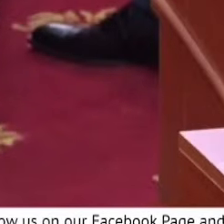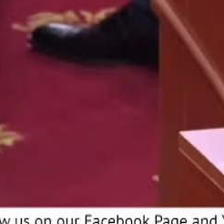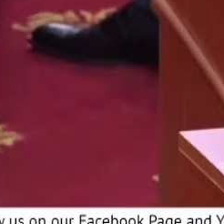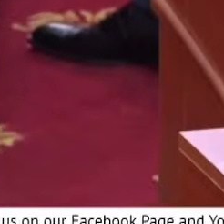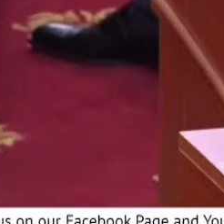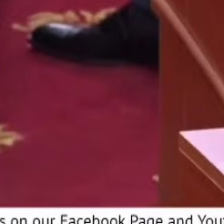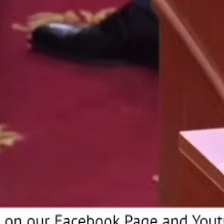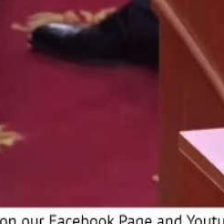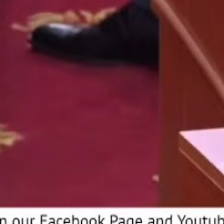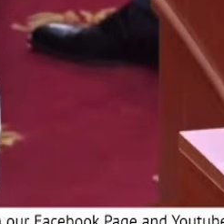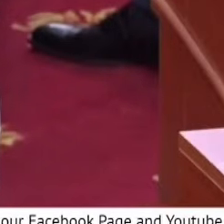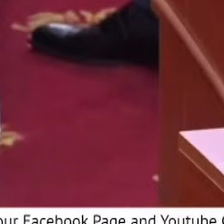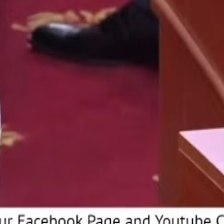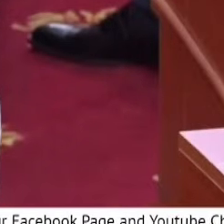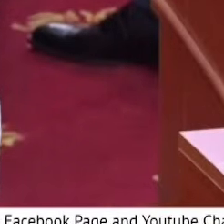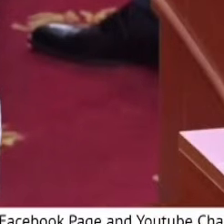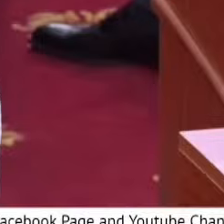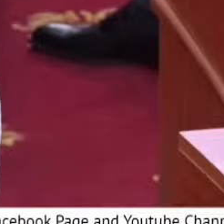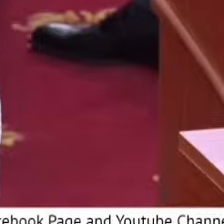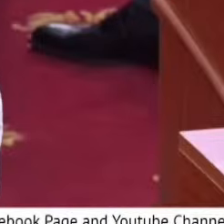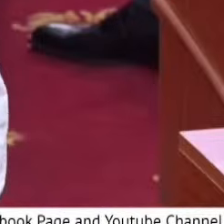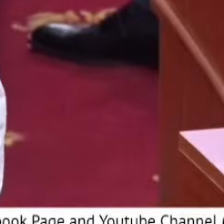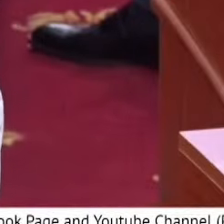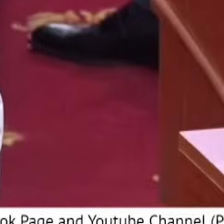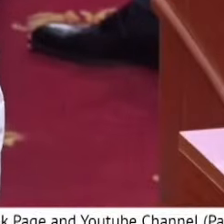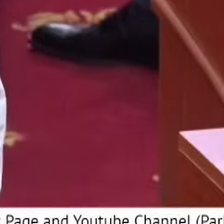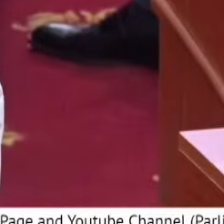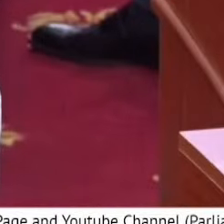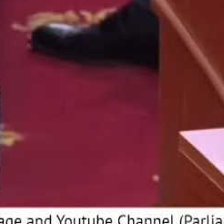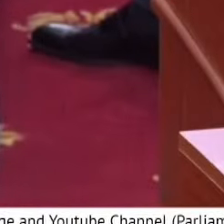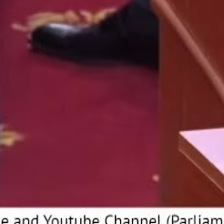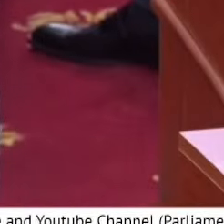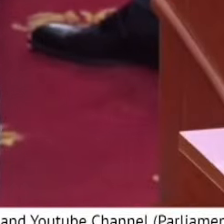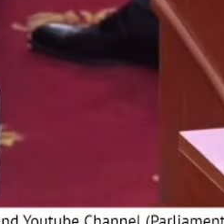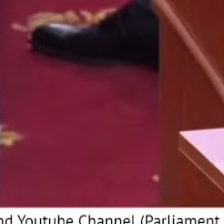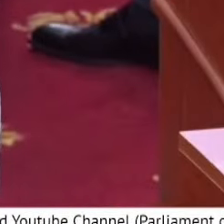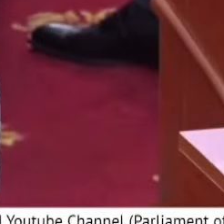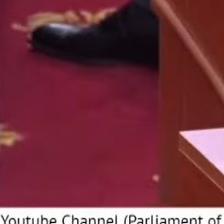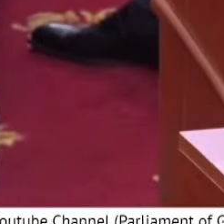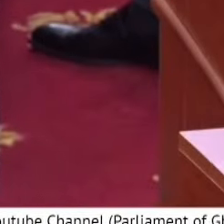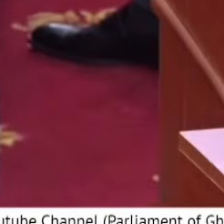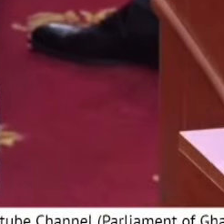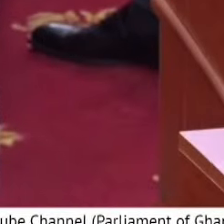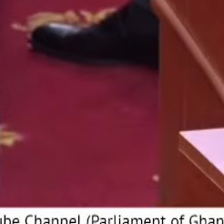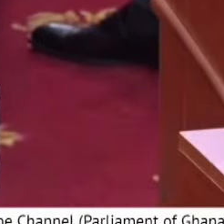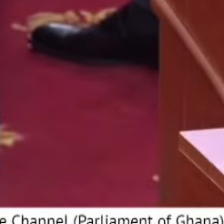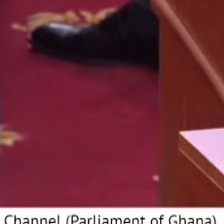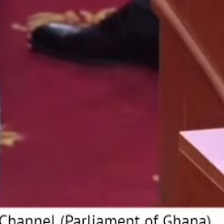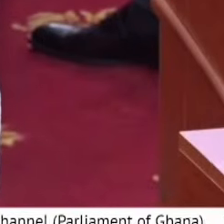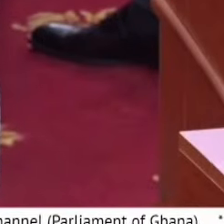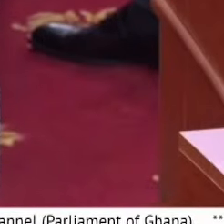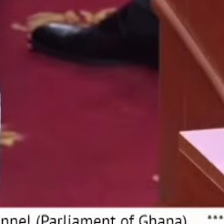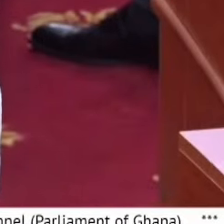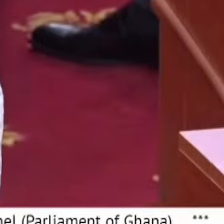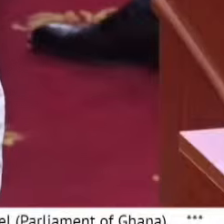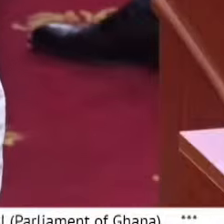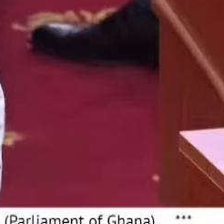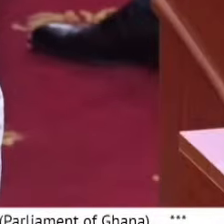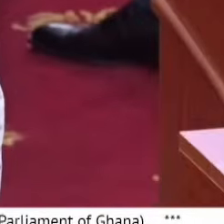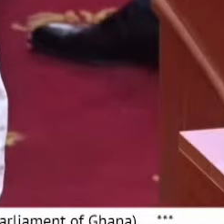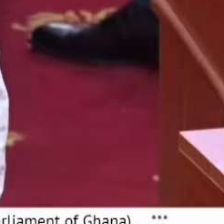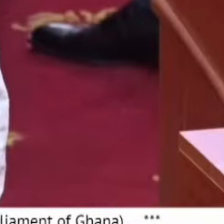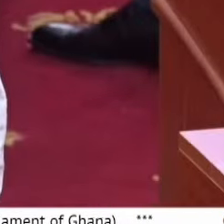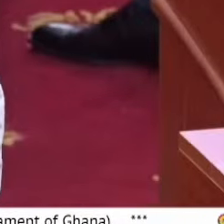Environment, Science and Technology for the consideration and revision.